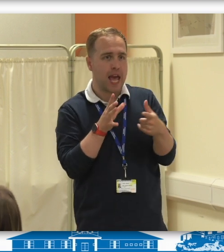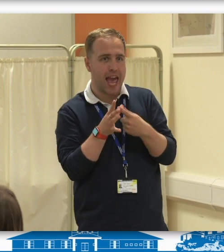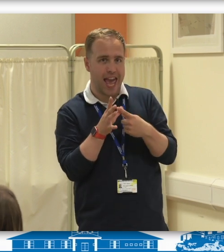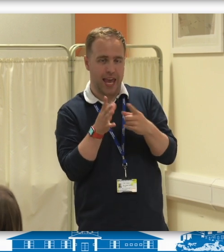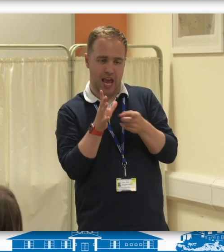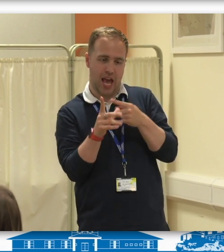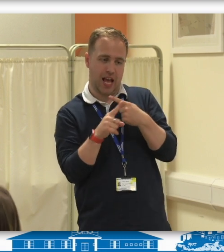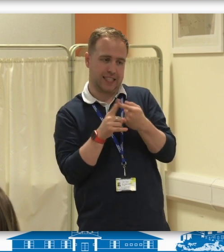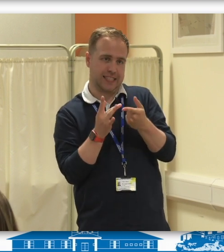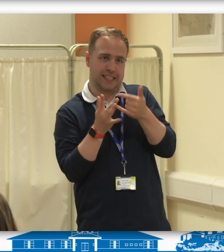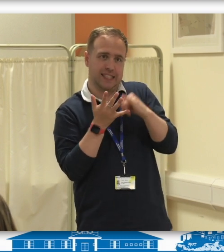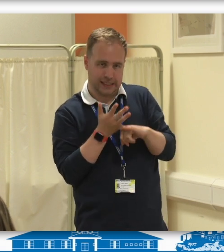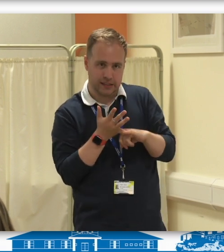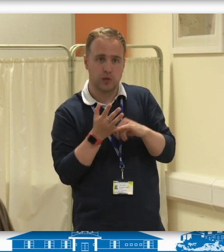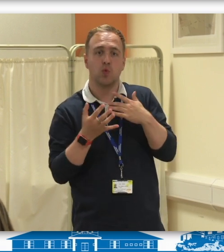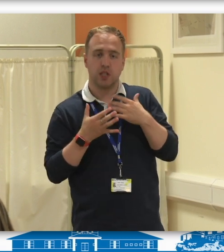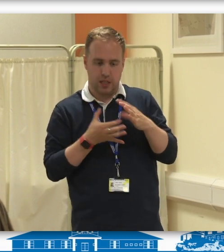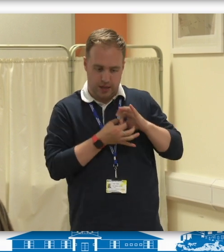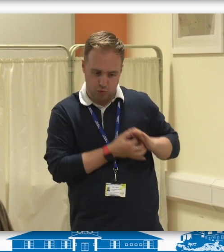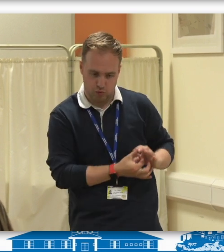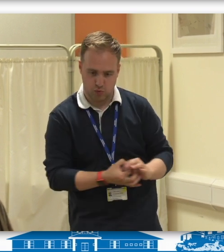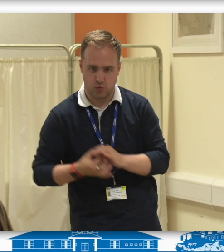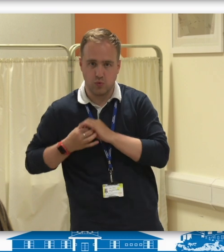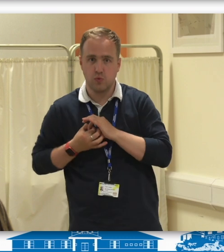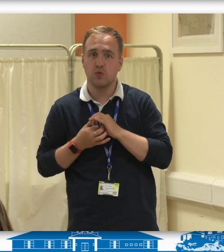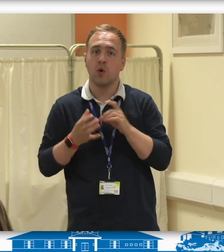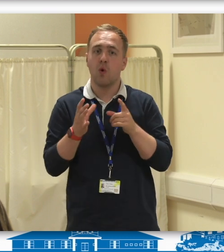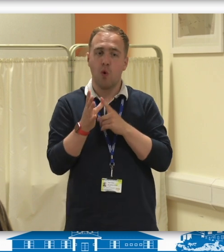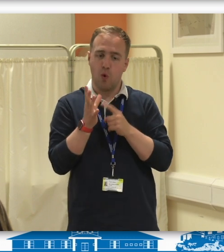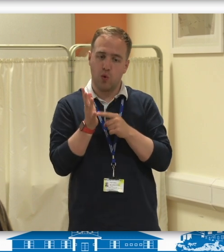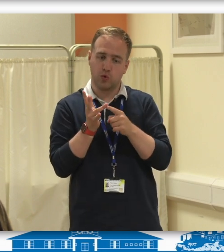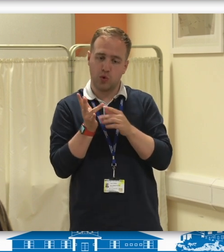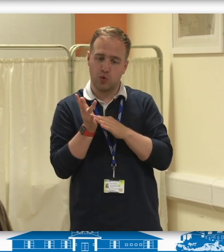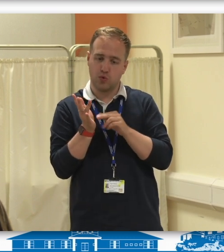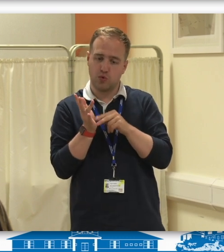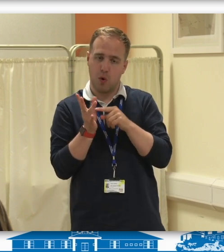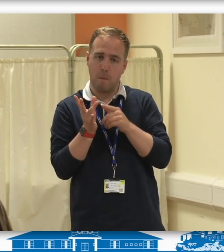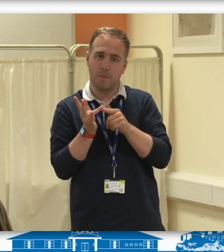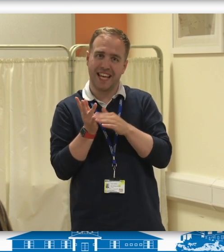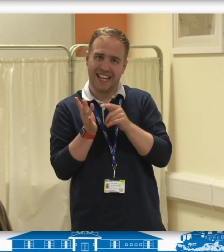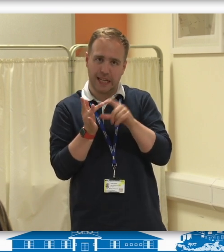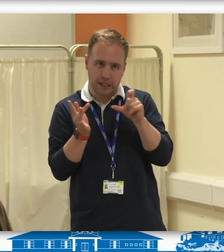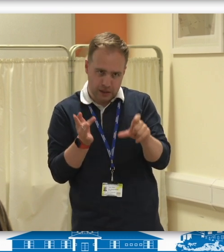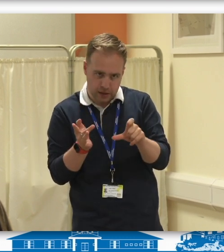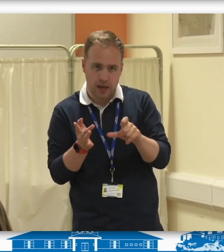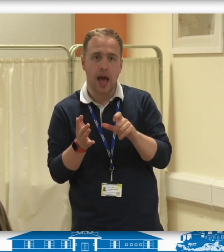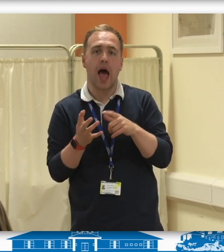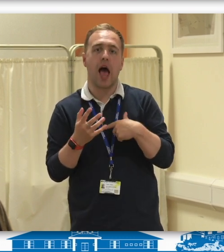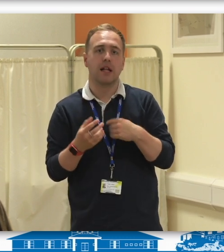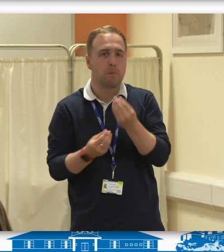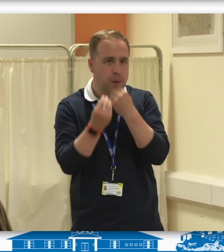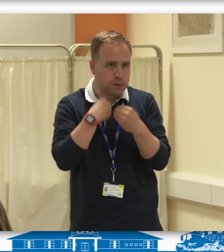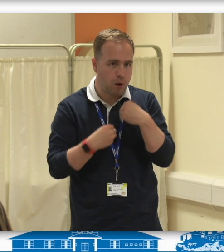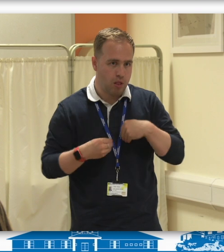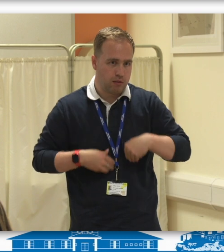of the neuroendocrine system, the autonomic and immune systems, mitochondrial function, and metabolic